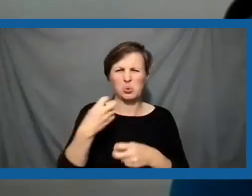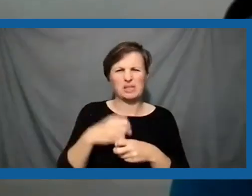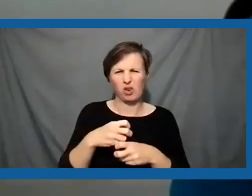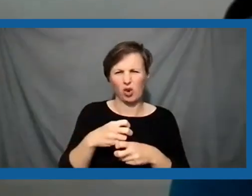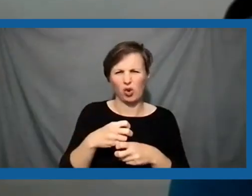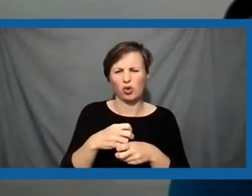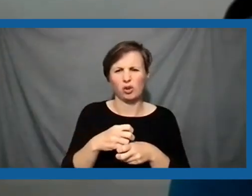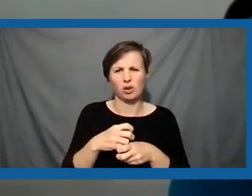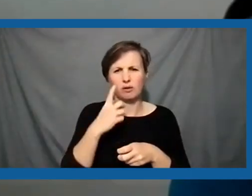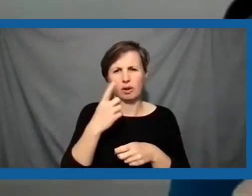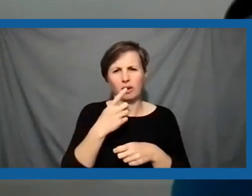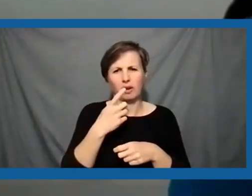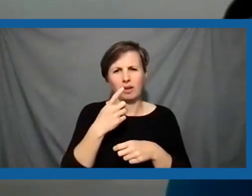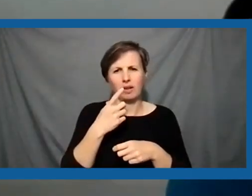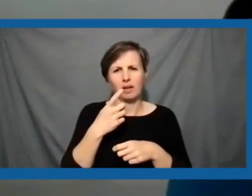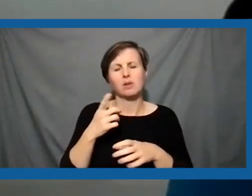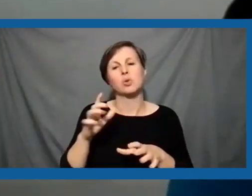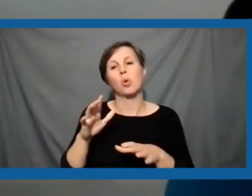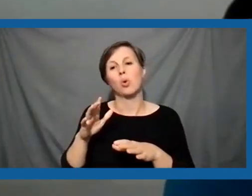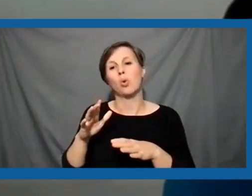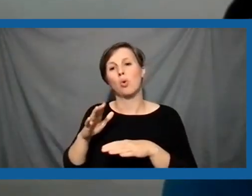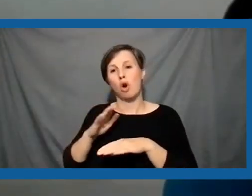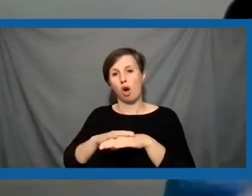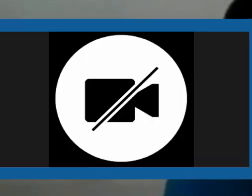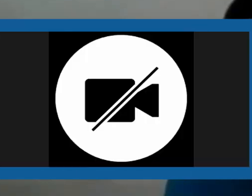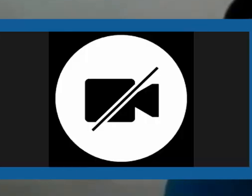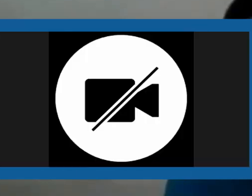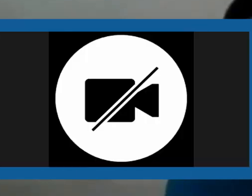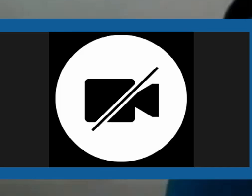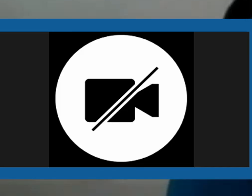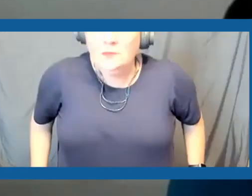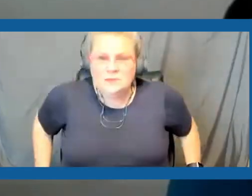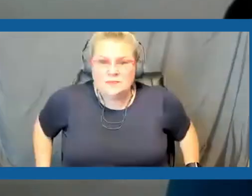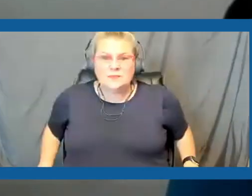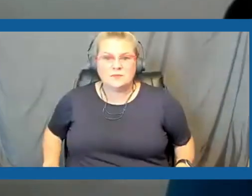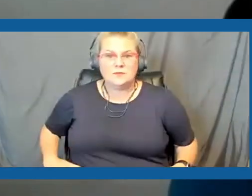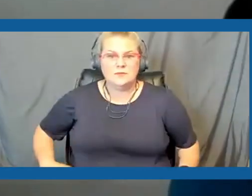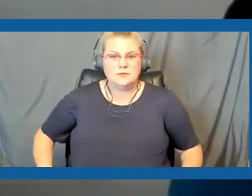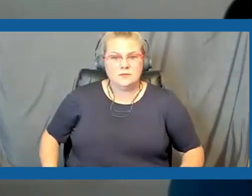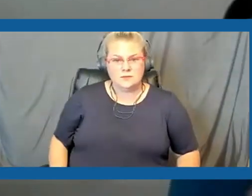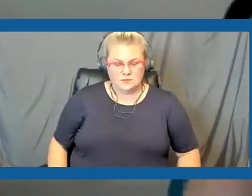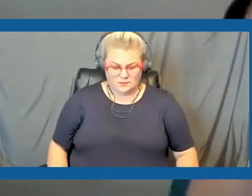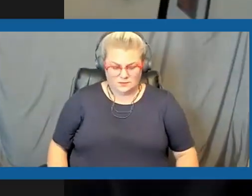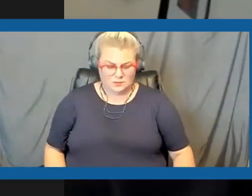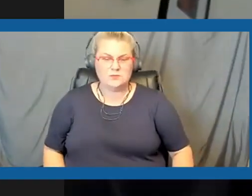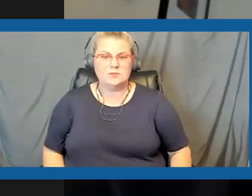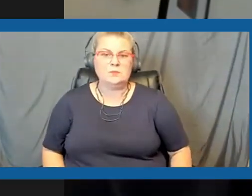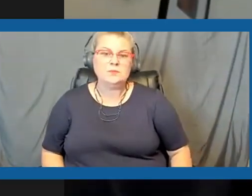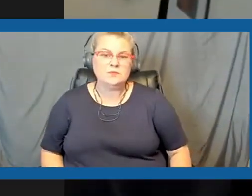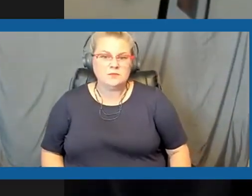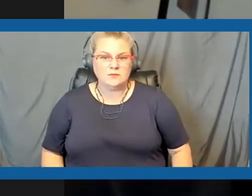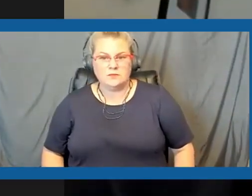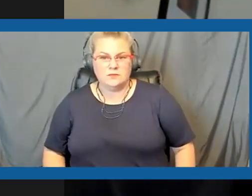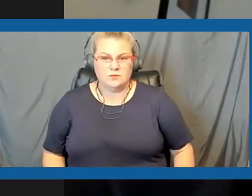think, for them to. So on the reservation, you know, we have dogs. There's really no fences. Some people might